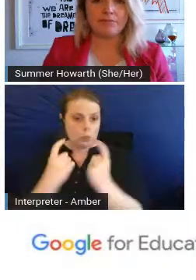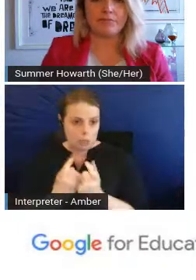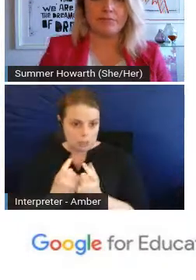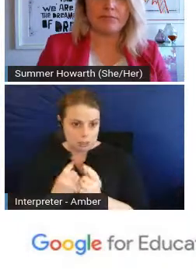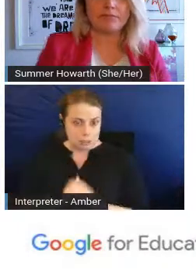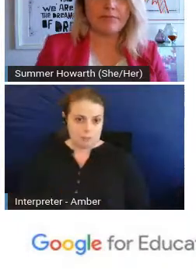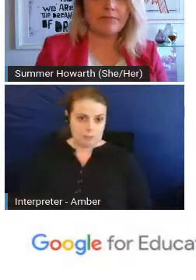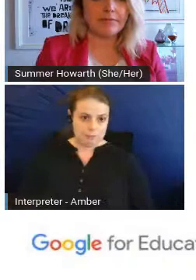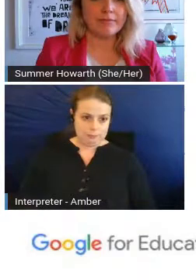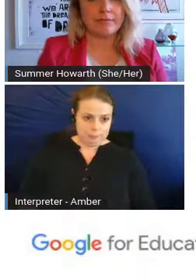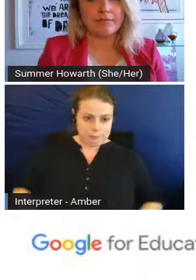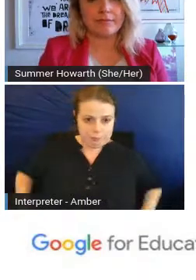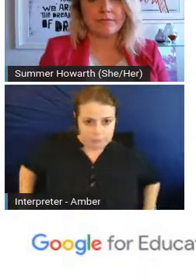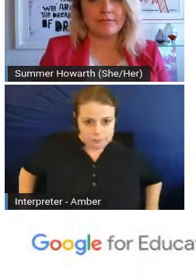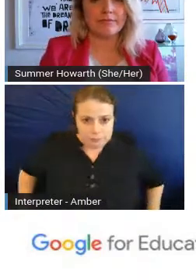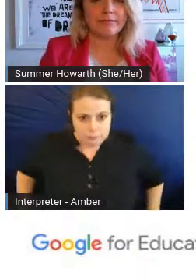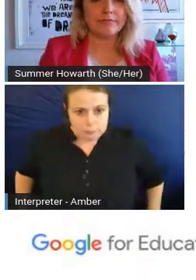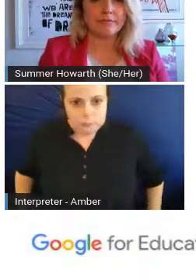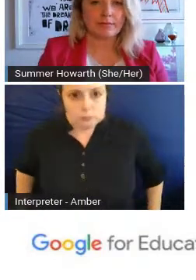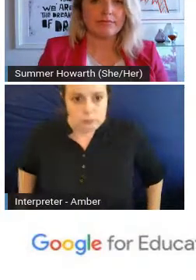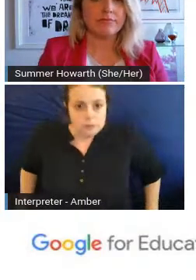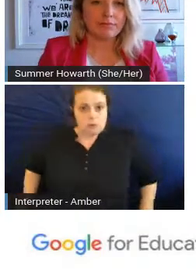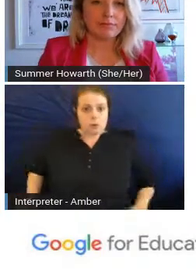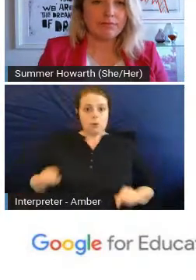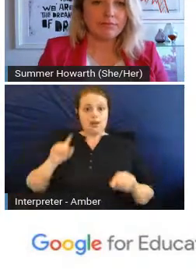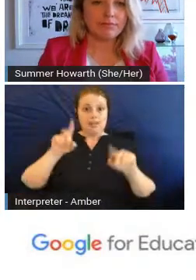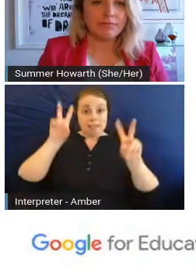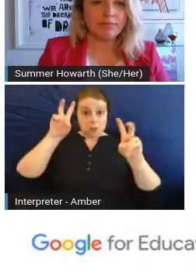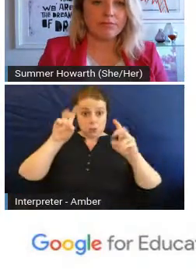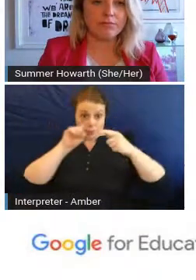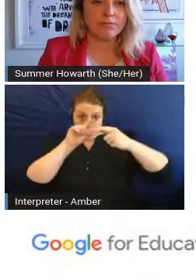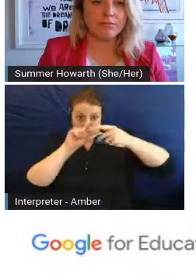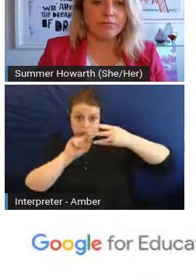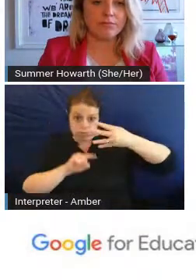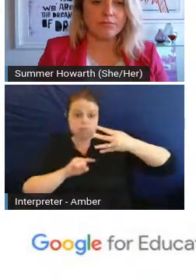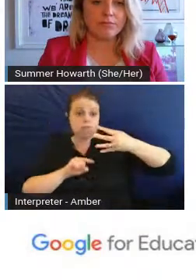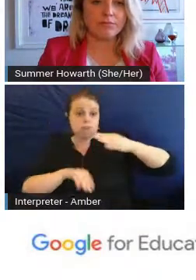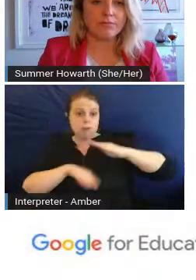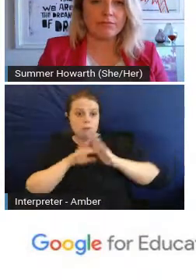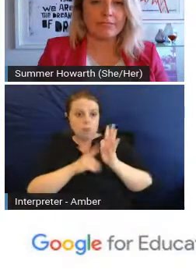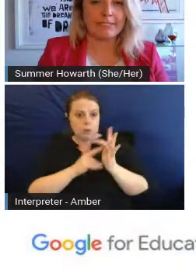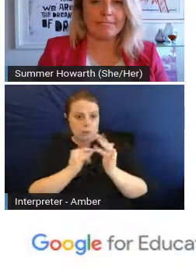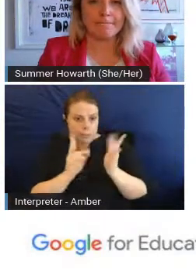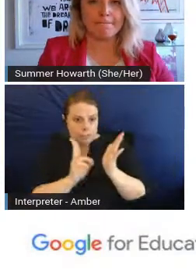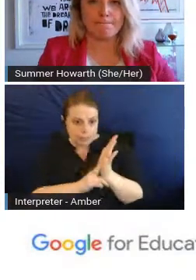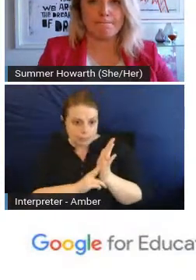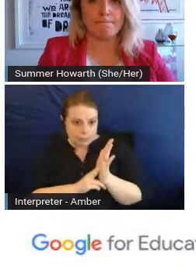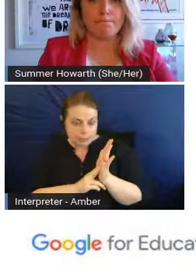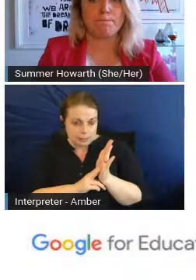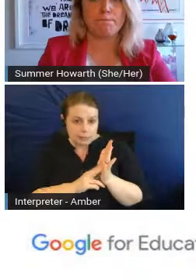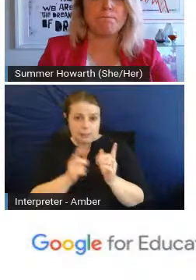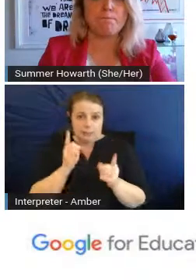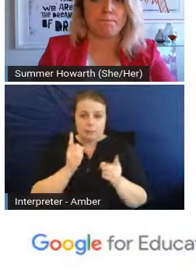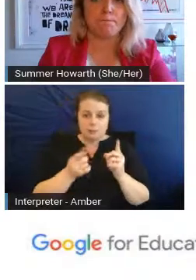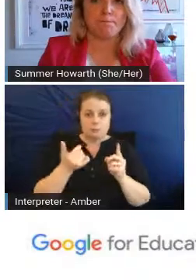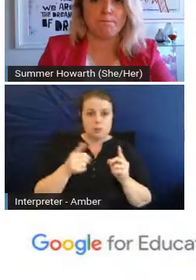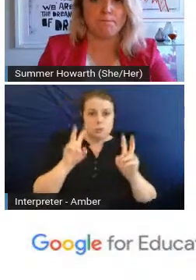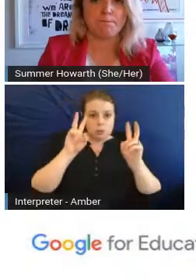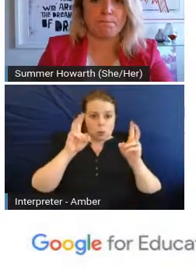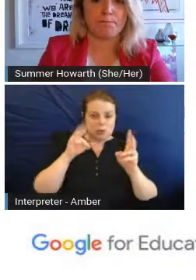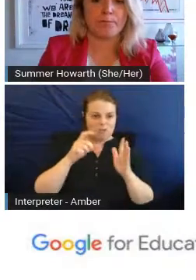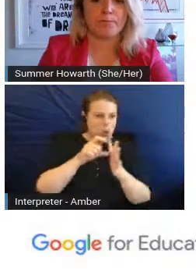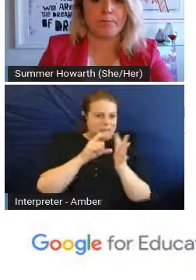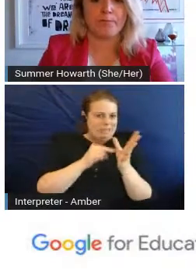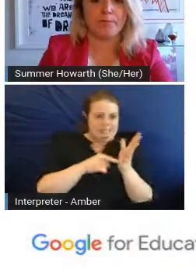topic is just the entire lesson. You know, I know some of us use topics for dates or weeks or something like